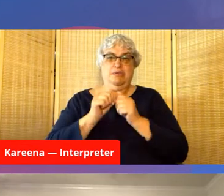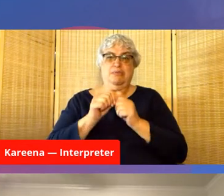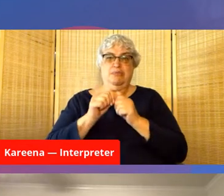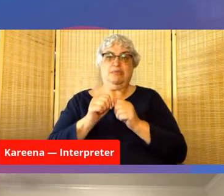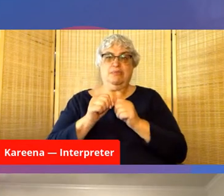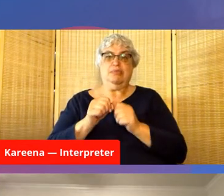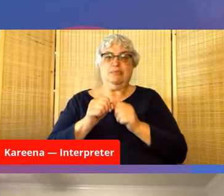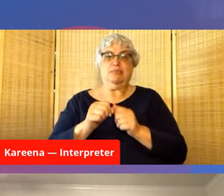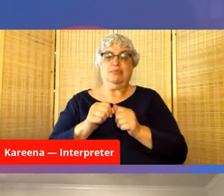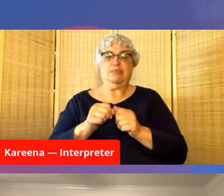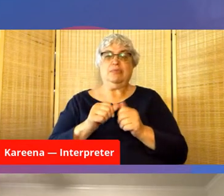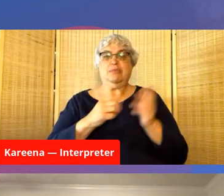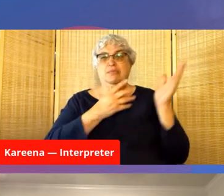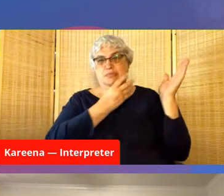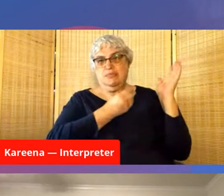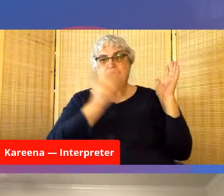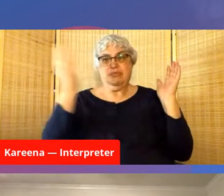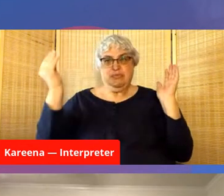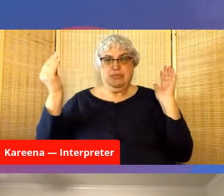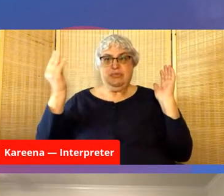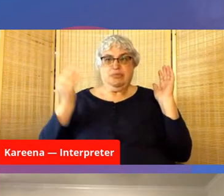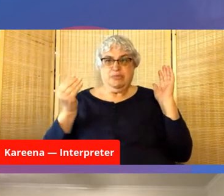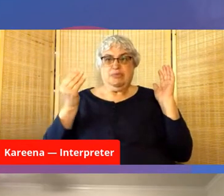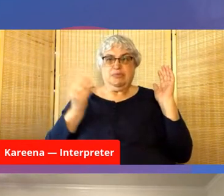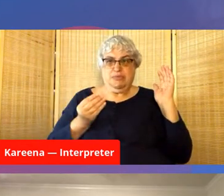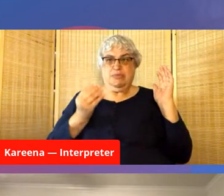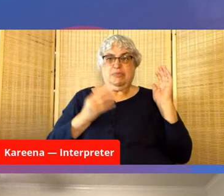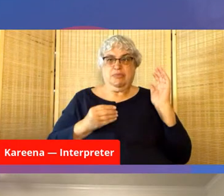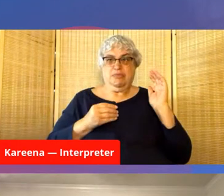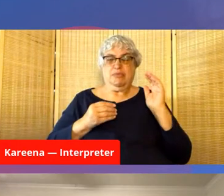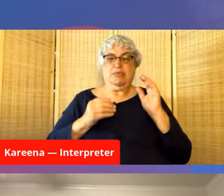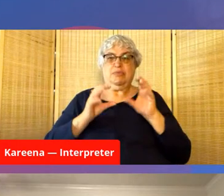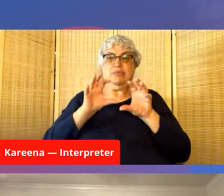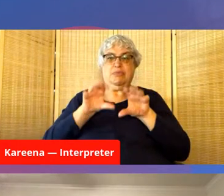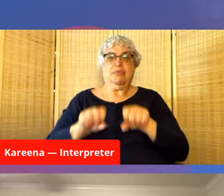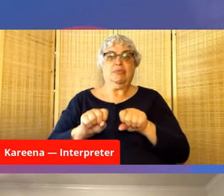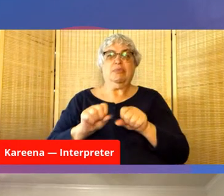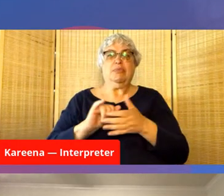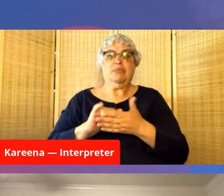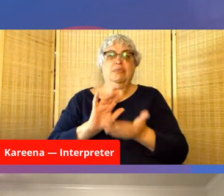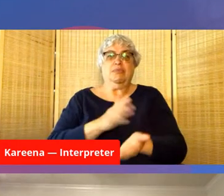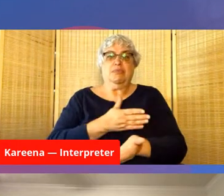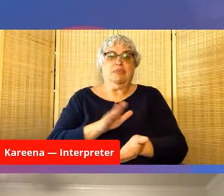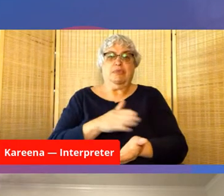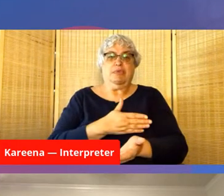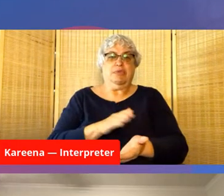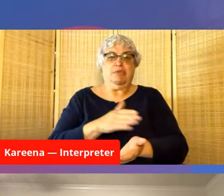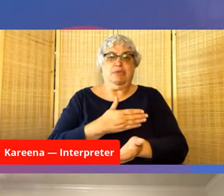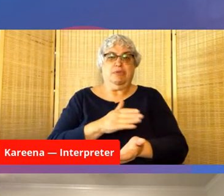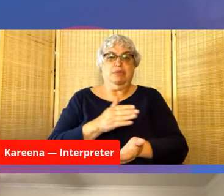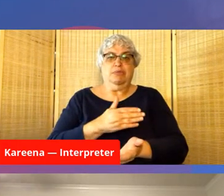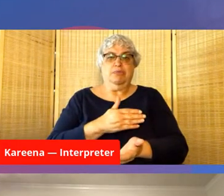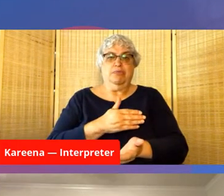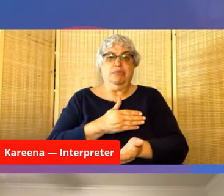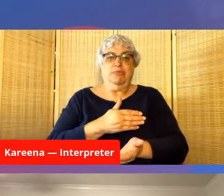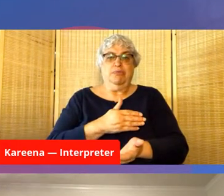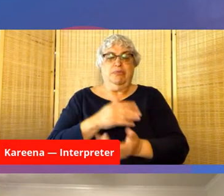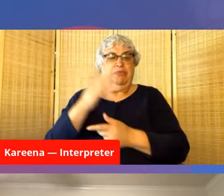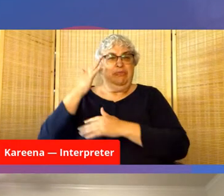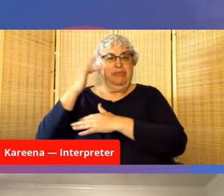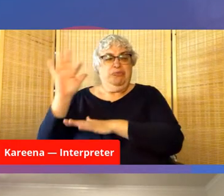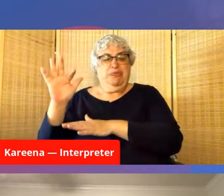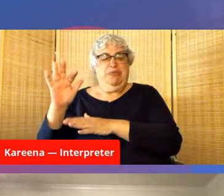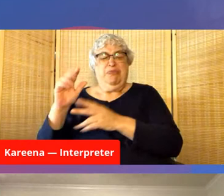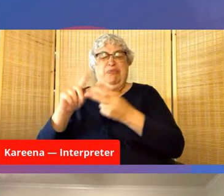via oral traditions, and it's really a capturing that essence of that music, both the sound, but